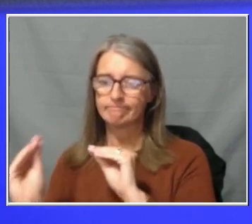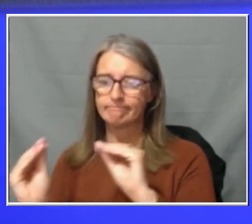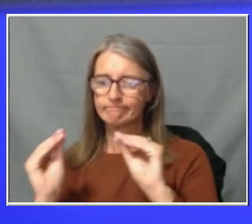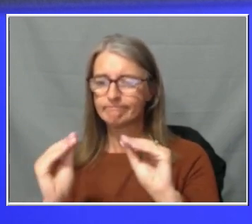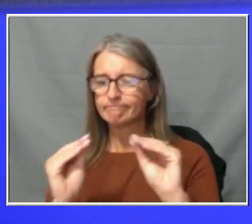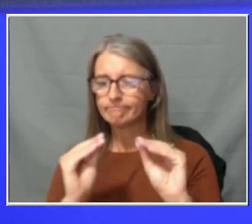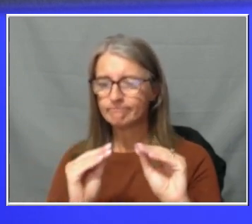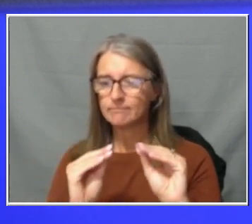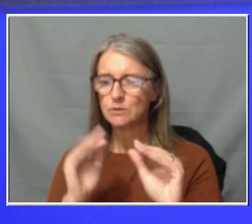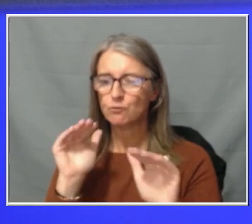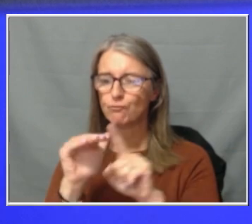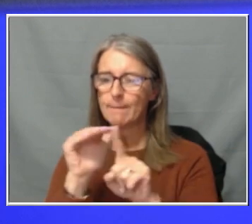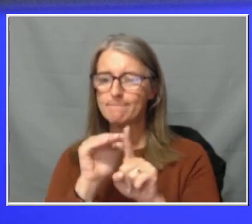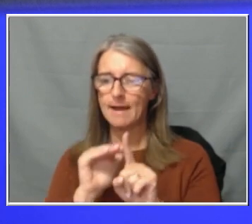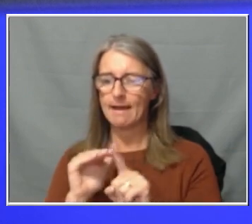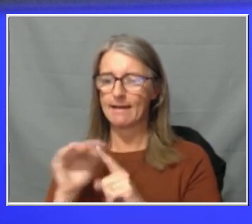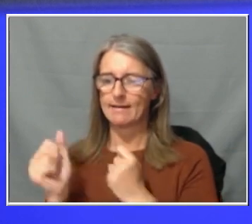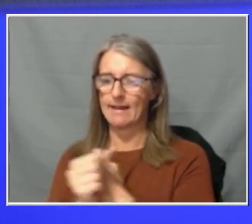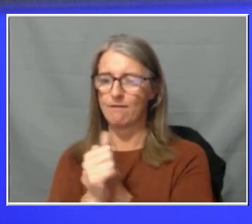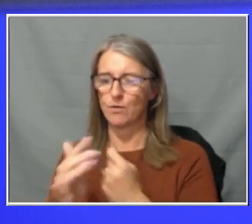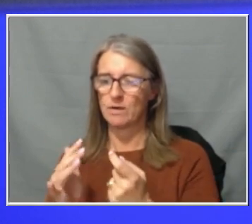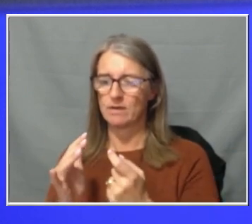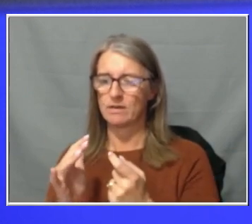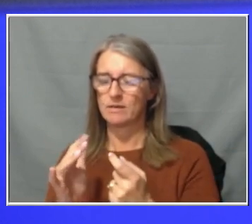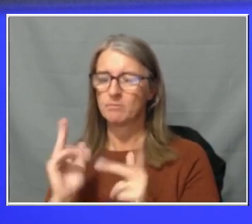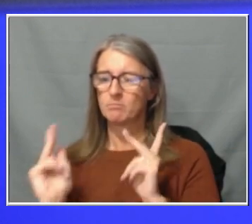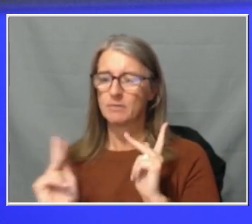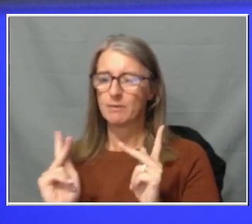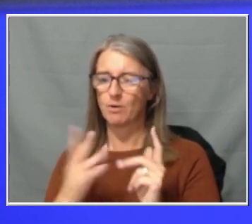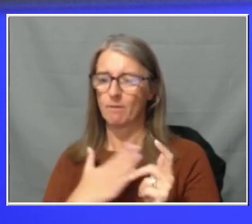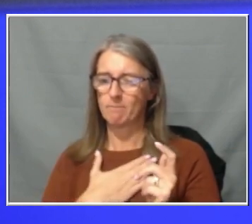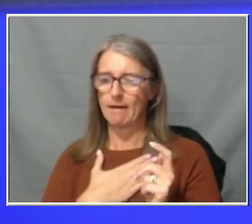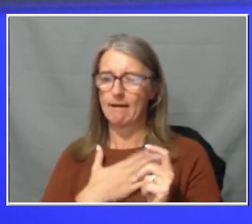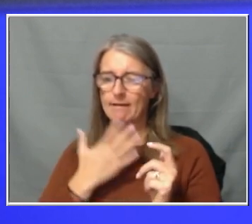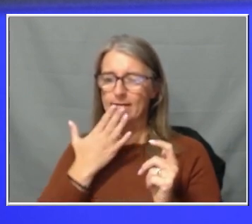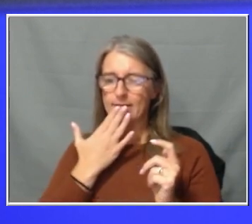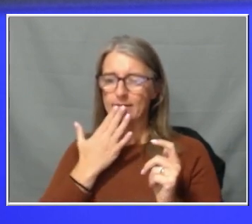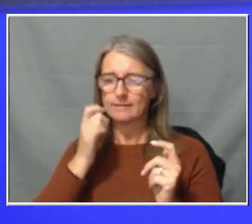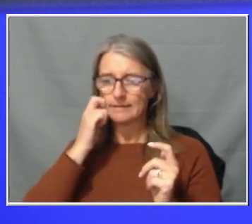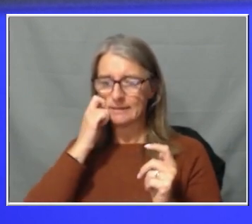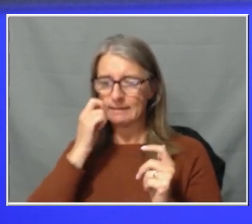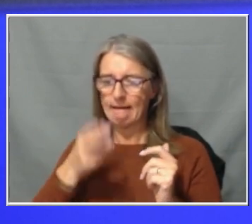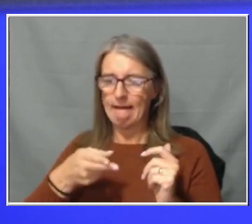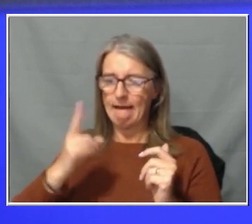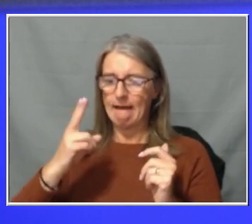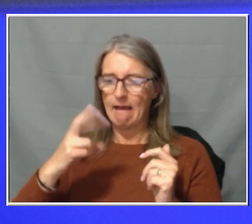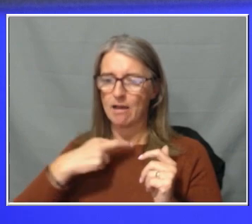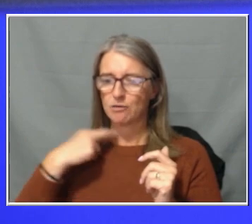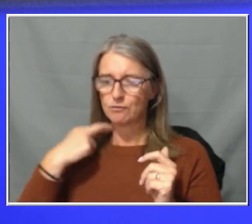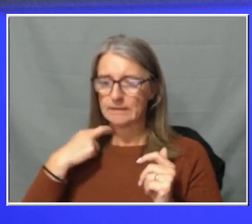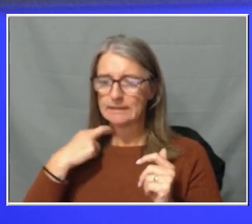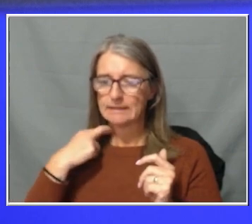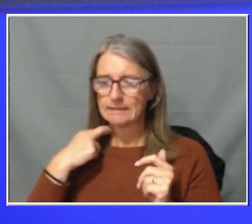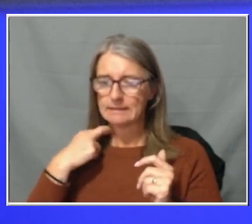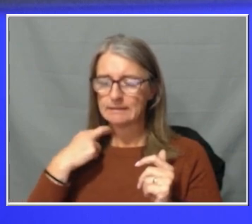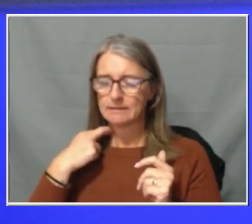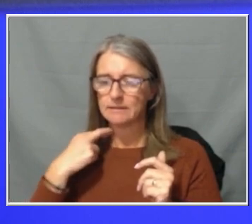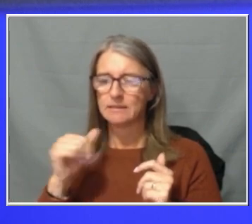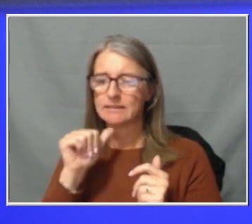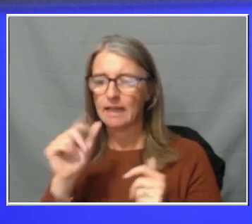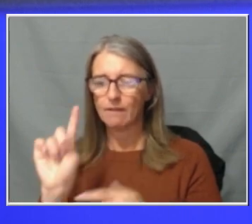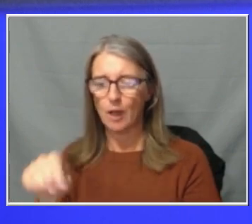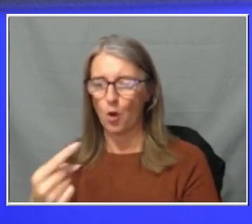to remind everyone that while people with my skin type are by far the highest risk of getting melanoma, it's not the only